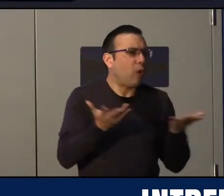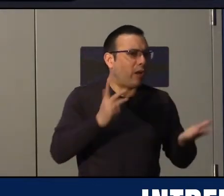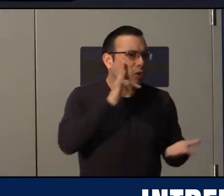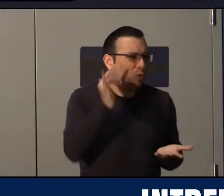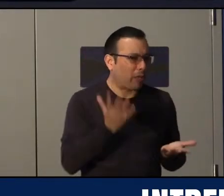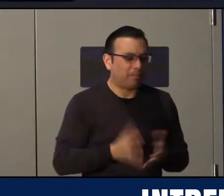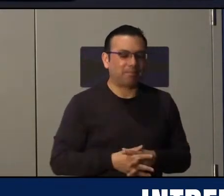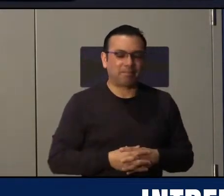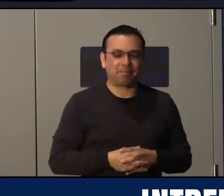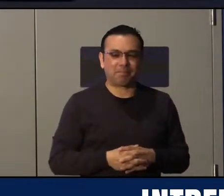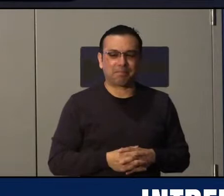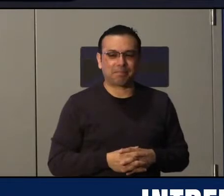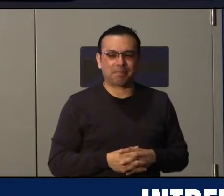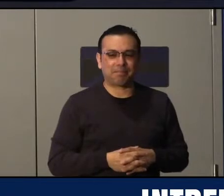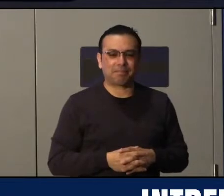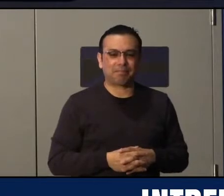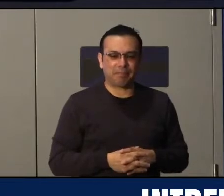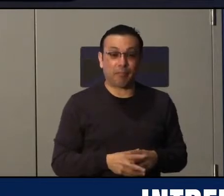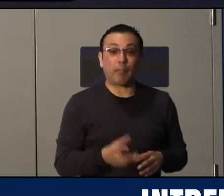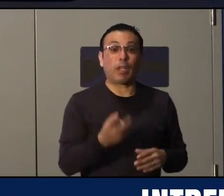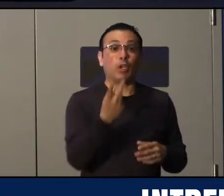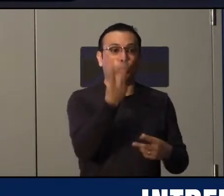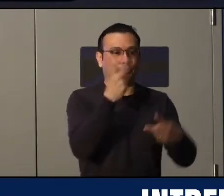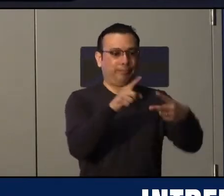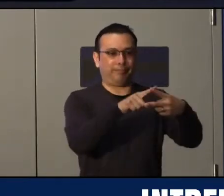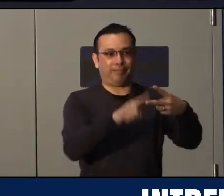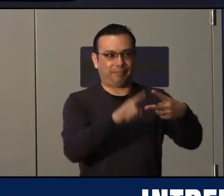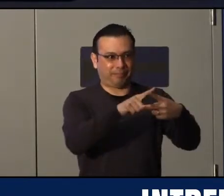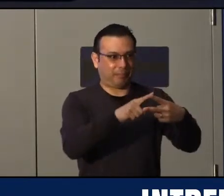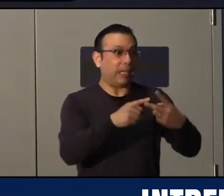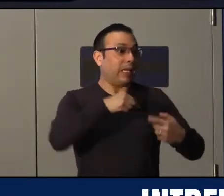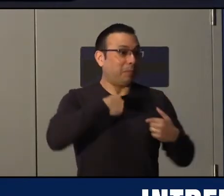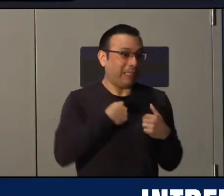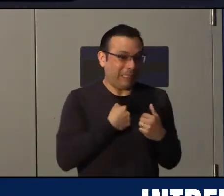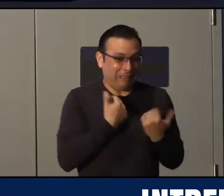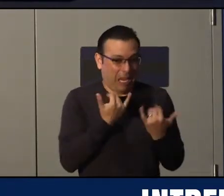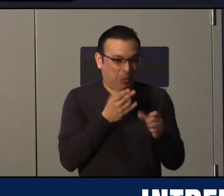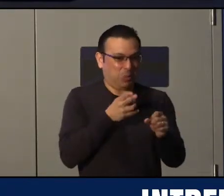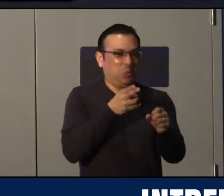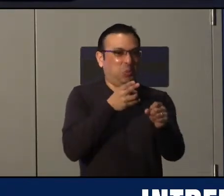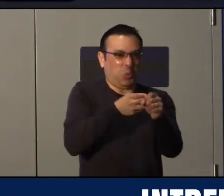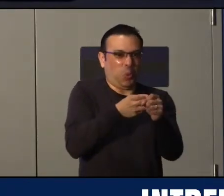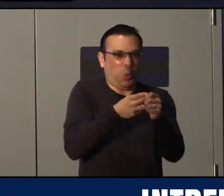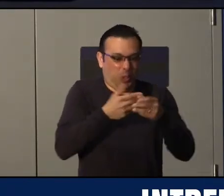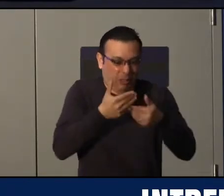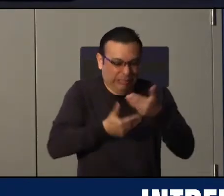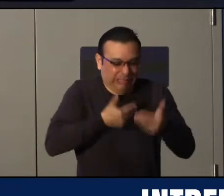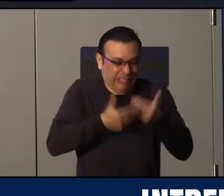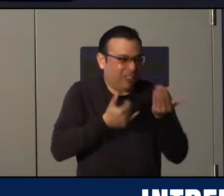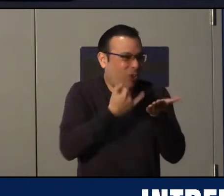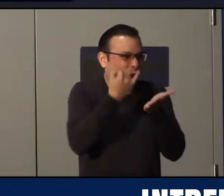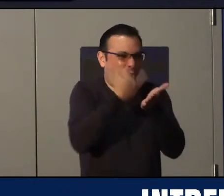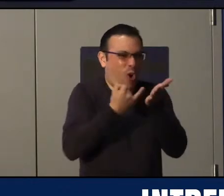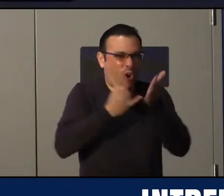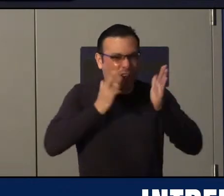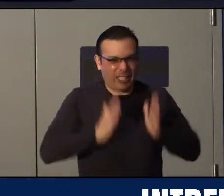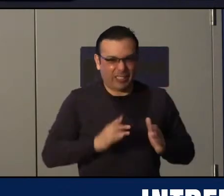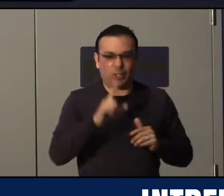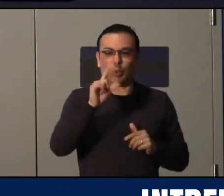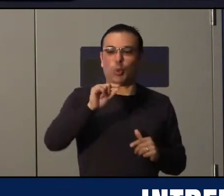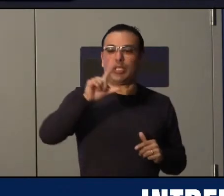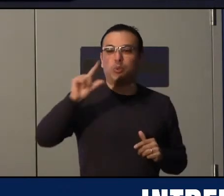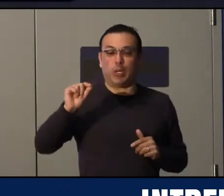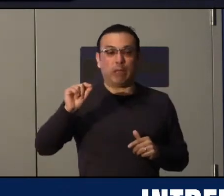big things that I've been working on. One is that being a new artist, started during 2020. I have an artist